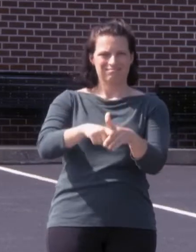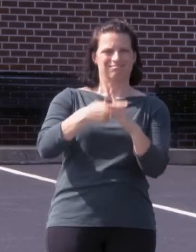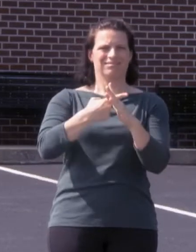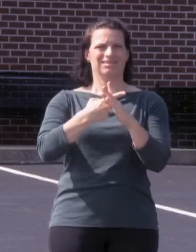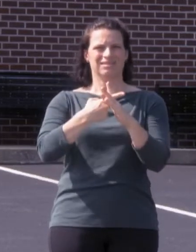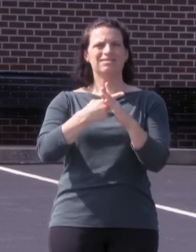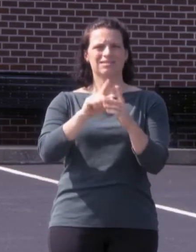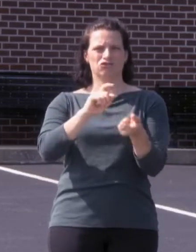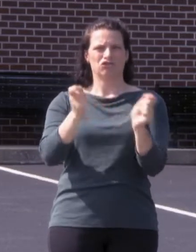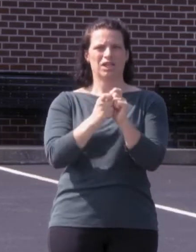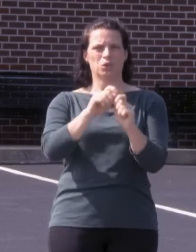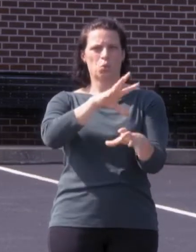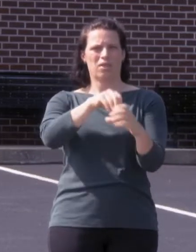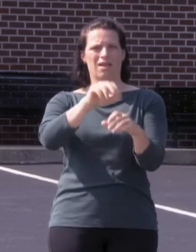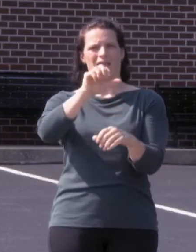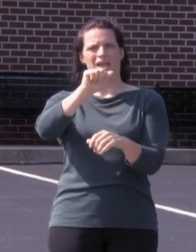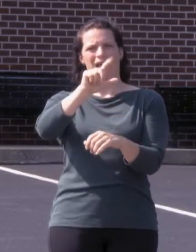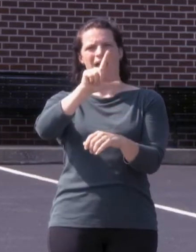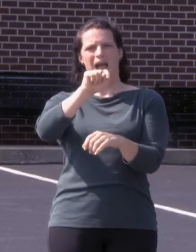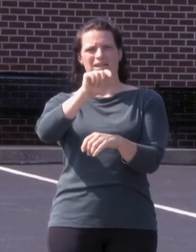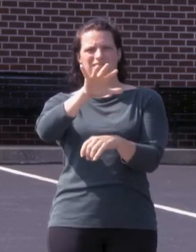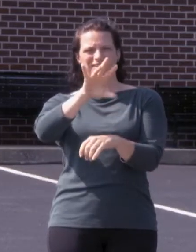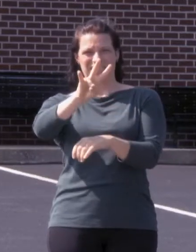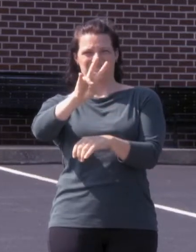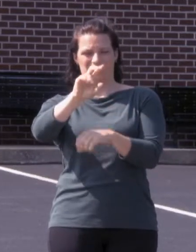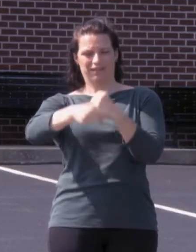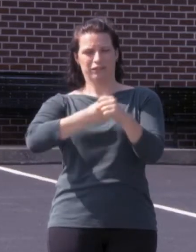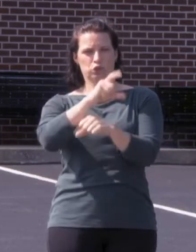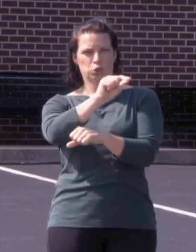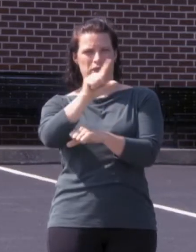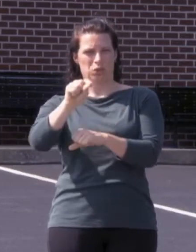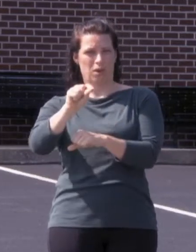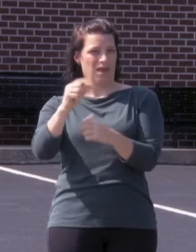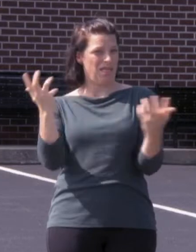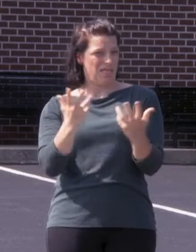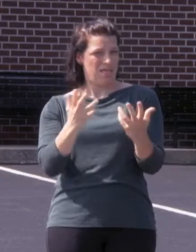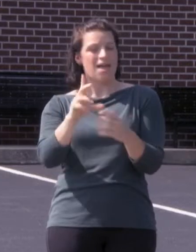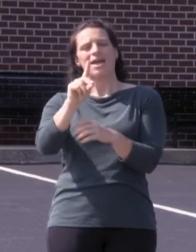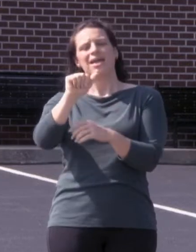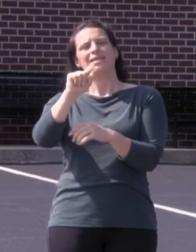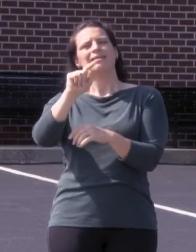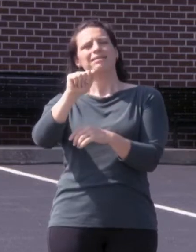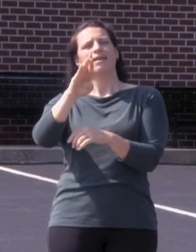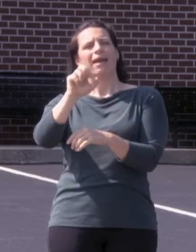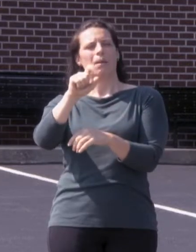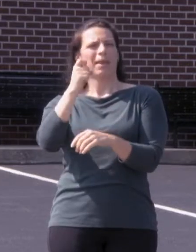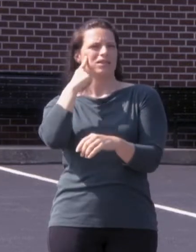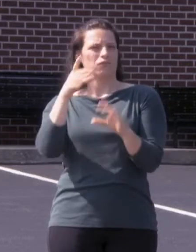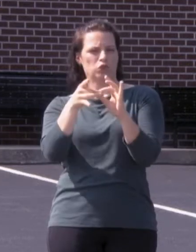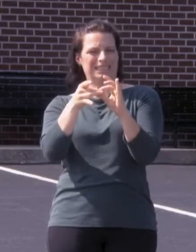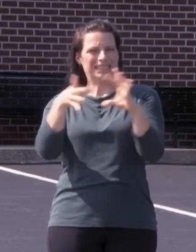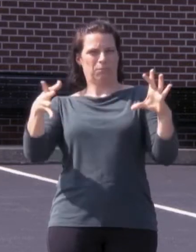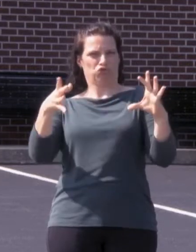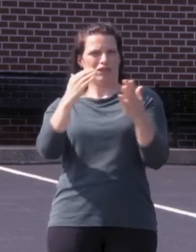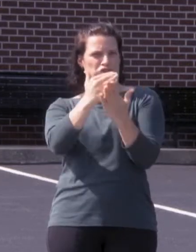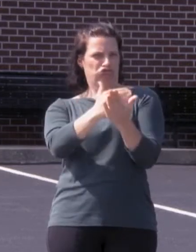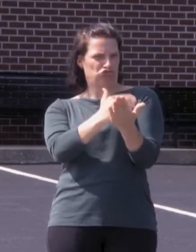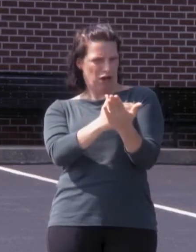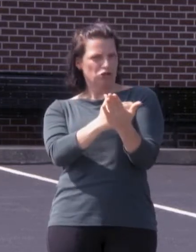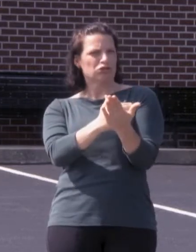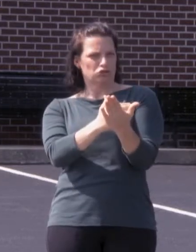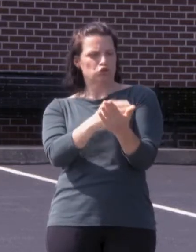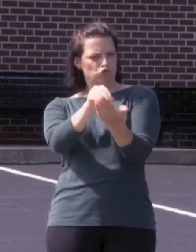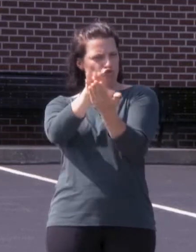in Act 57 of last year, 2020. And that's the creation of a database for separation records